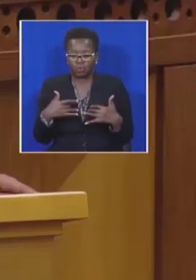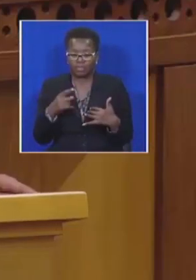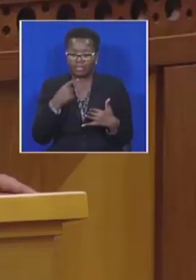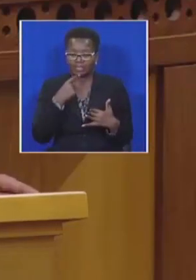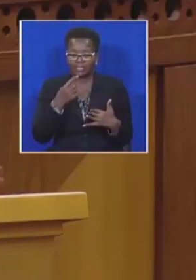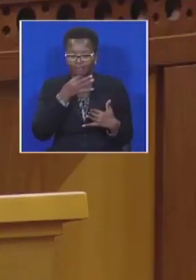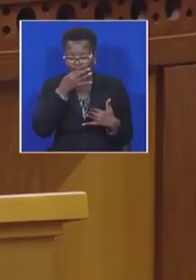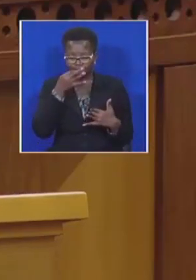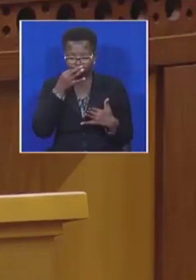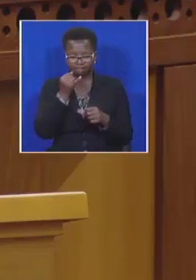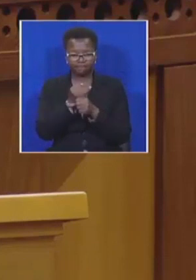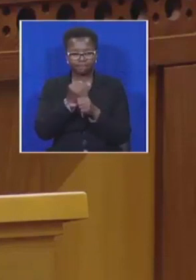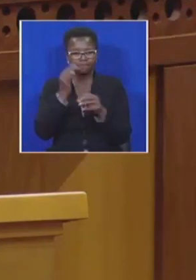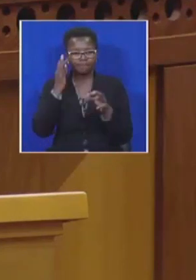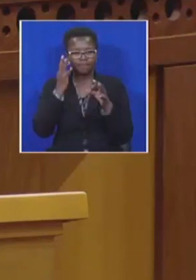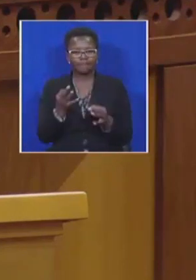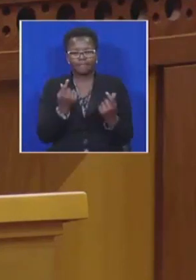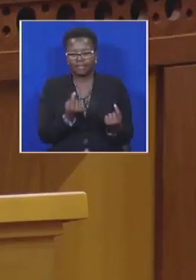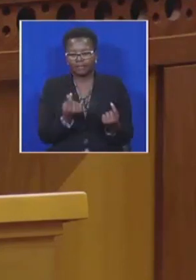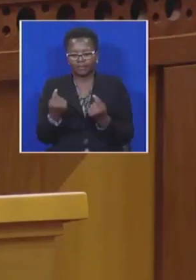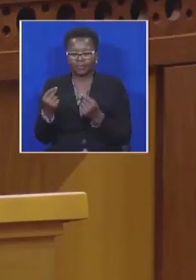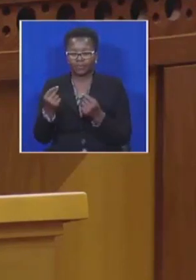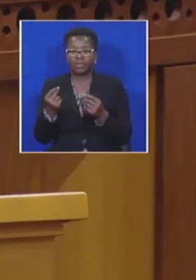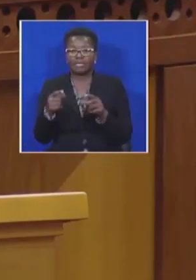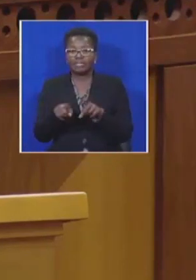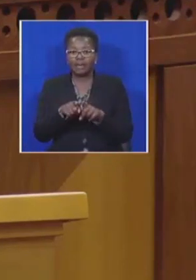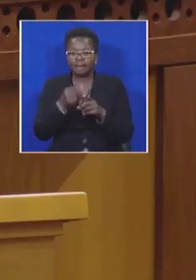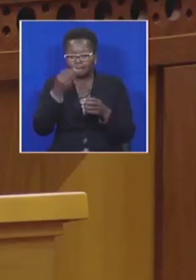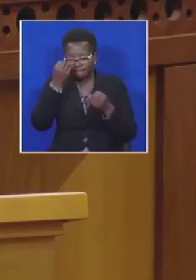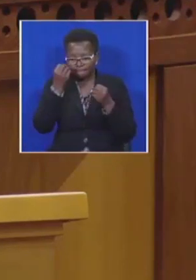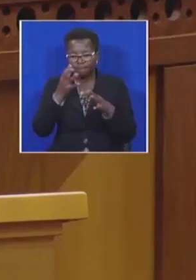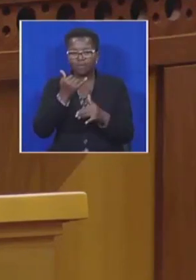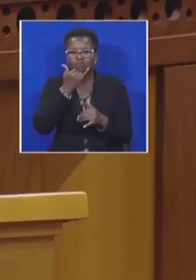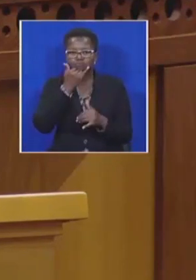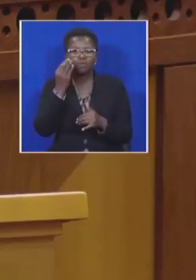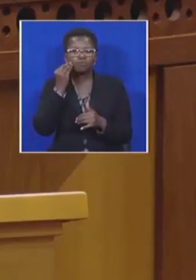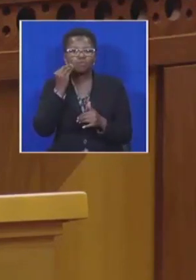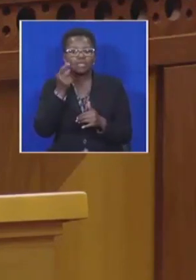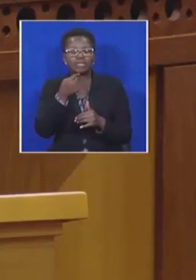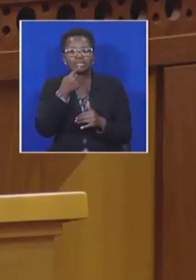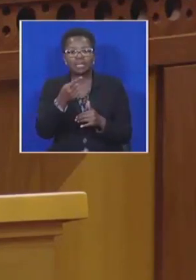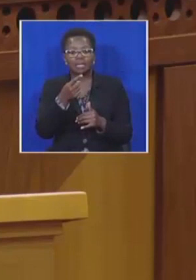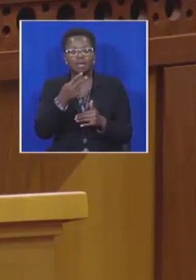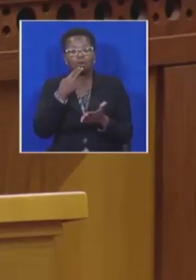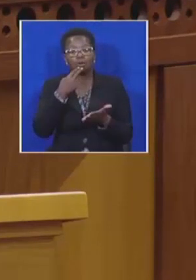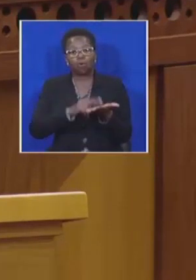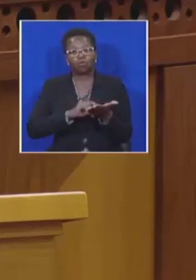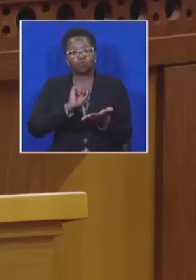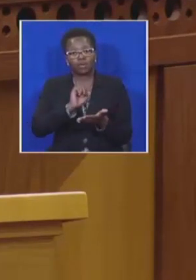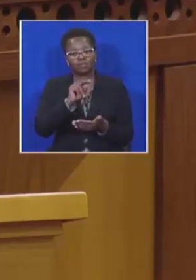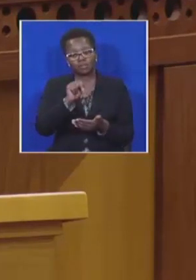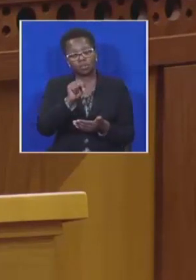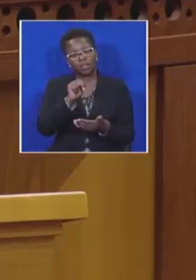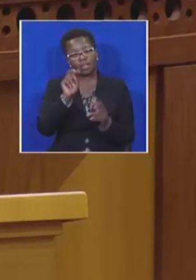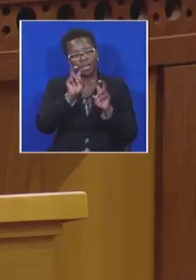irrational decisions, and the misguiding of the public as the process of nuclear energy procurement unfold. At first, the Department